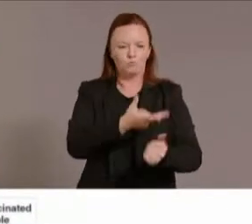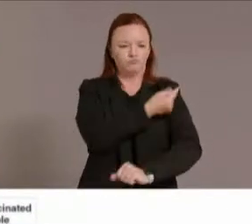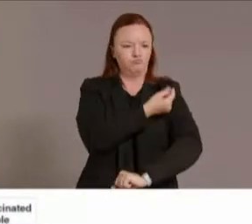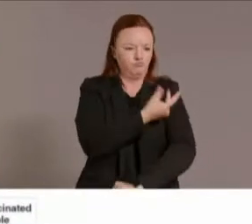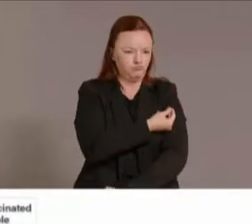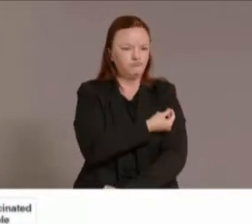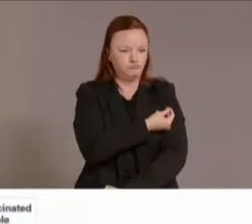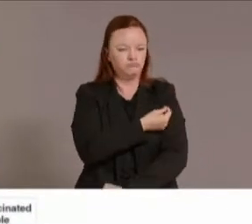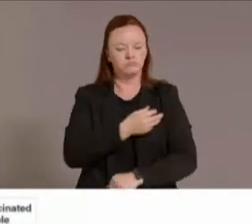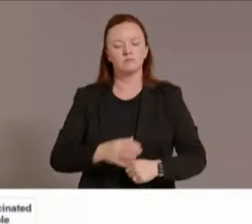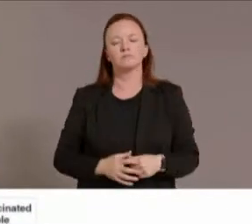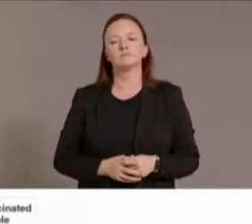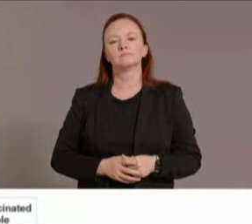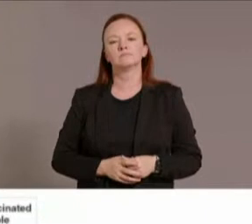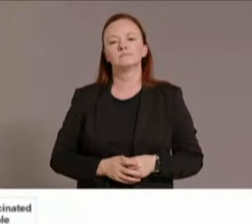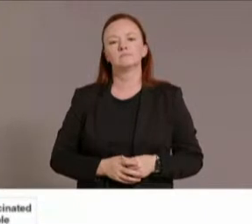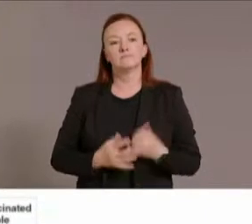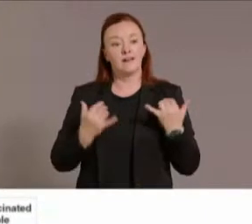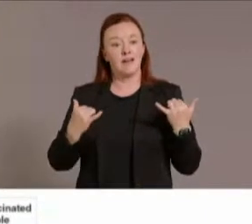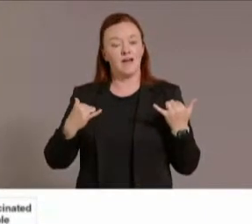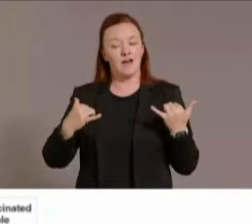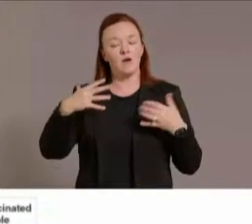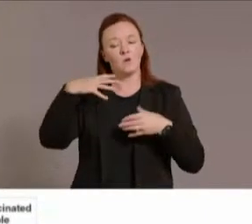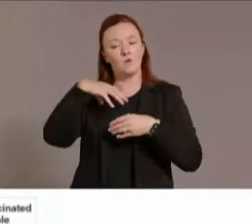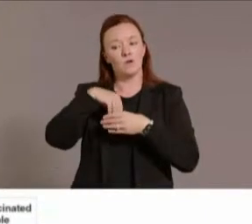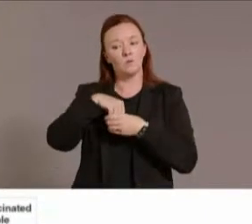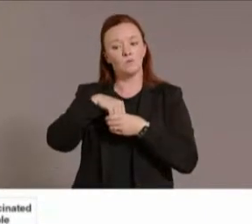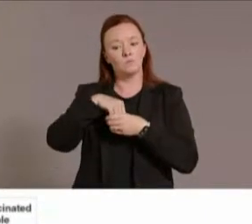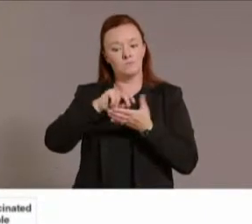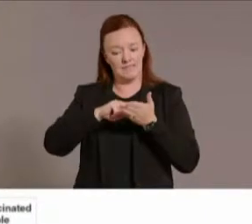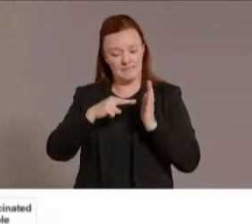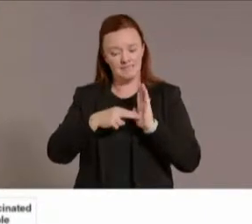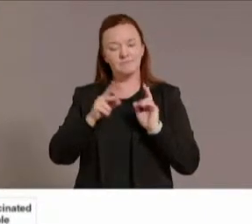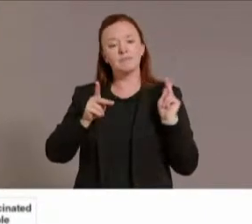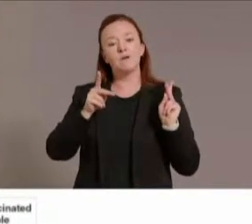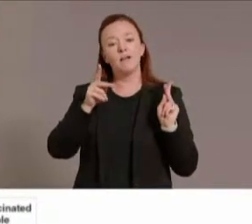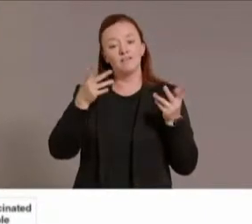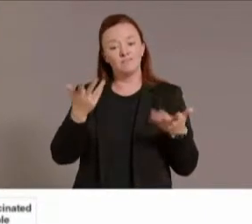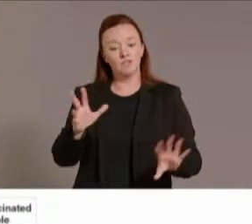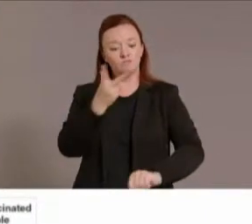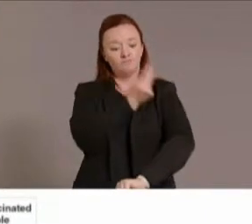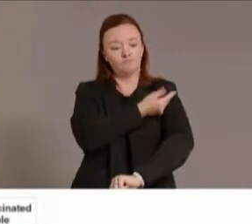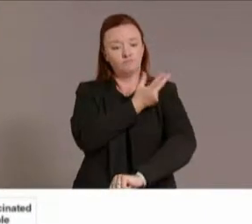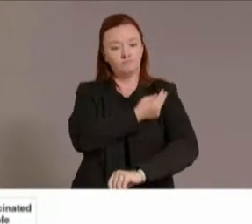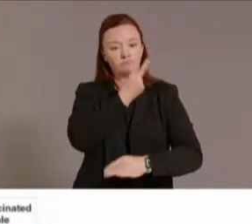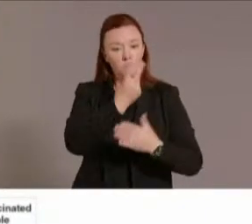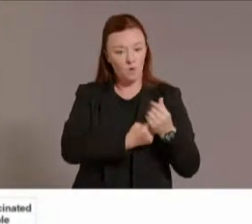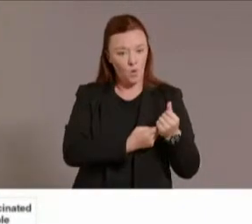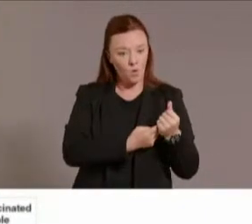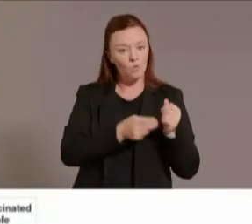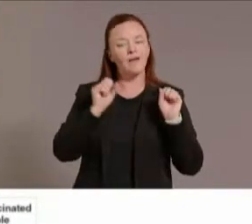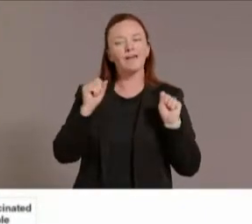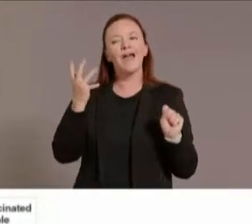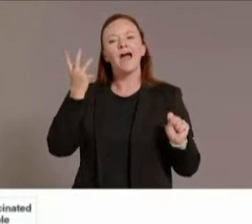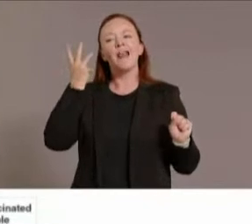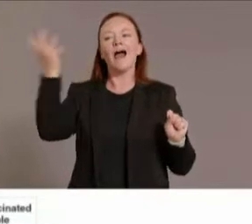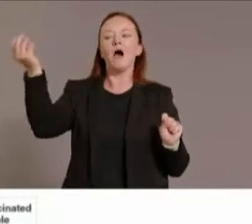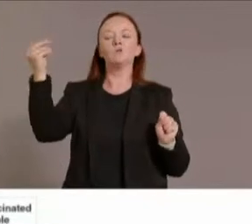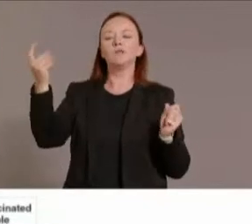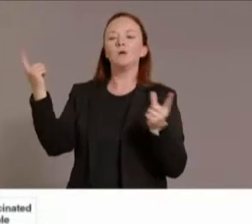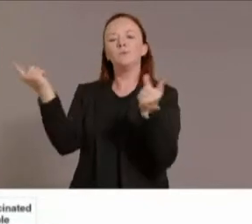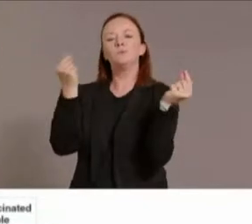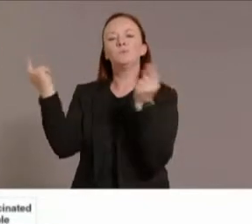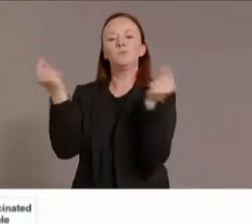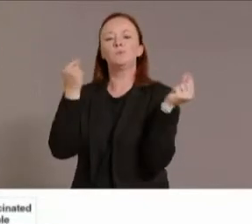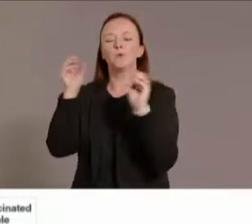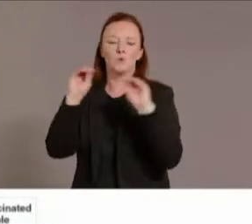includes now that fully vaccinated individuals can do certain outdoor activities without wearing